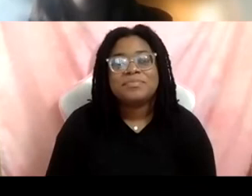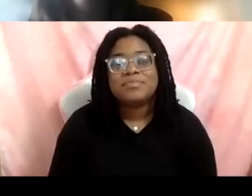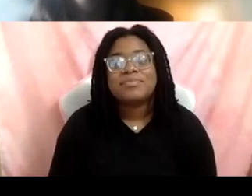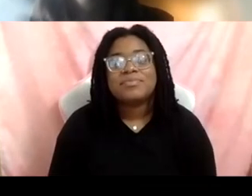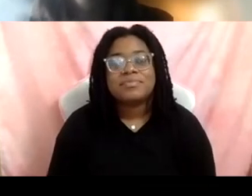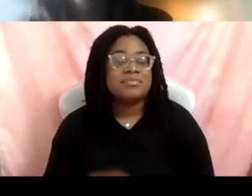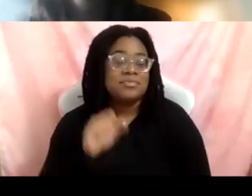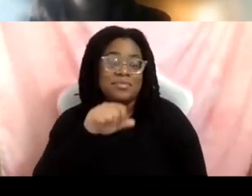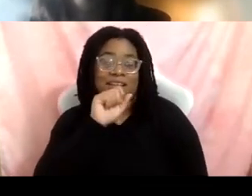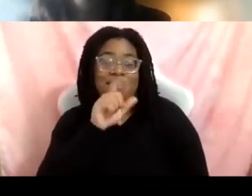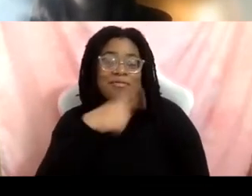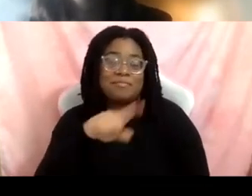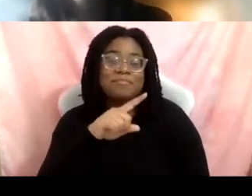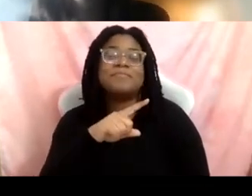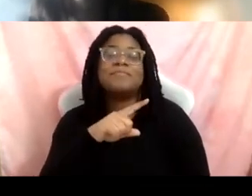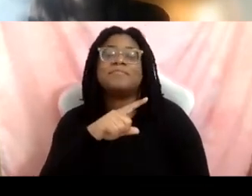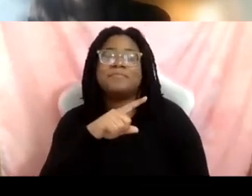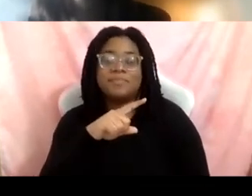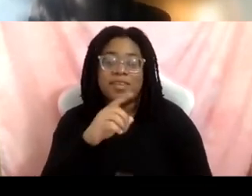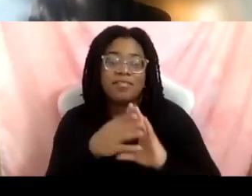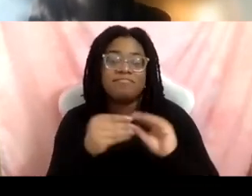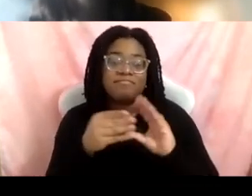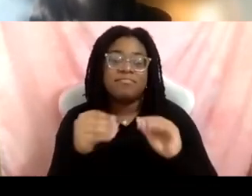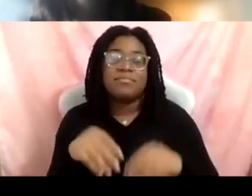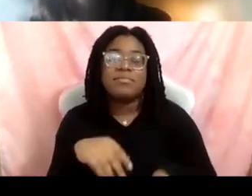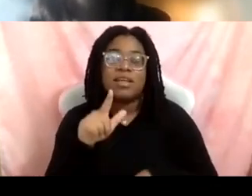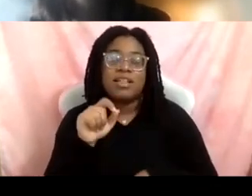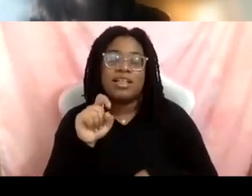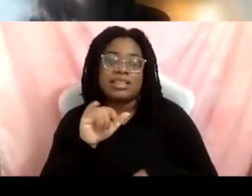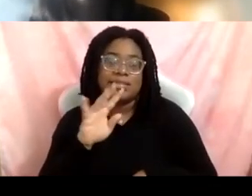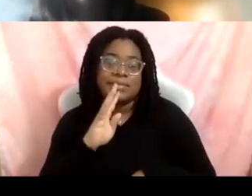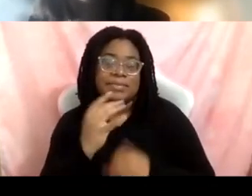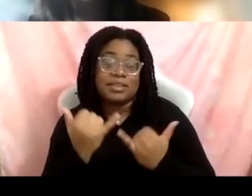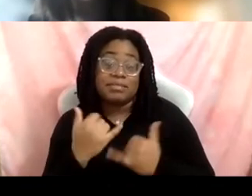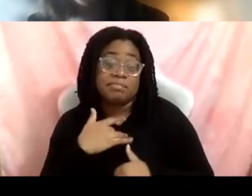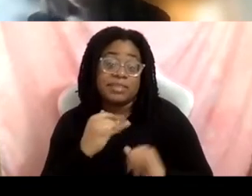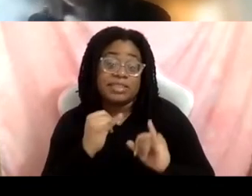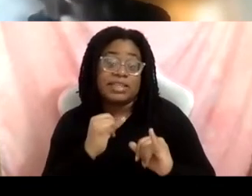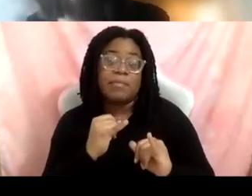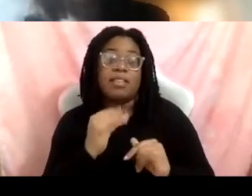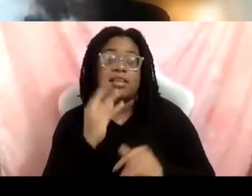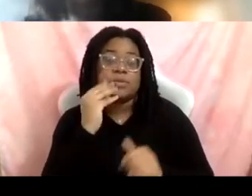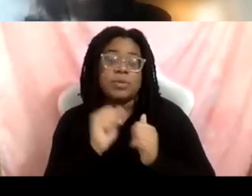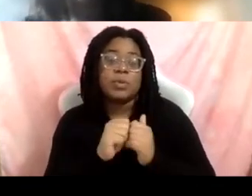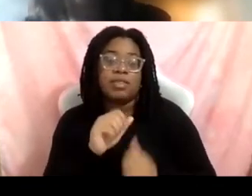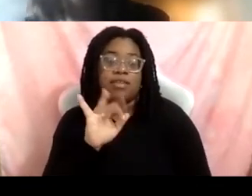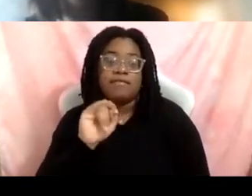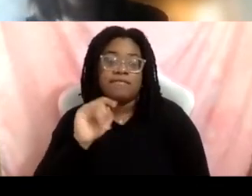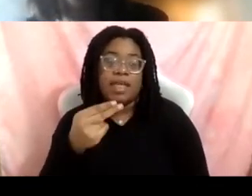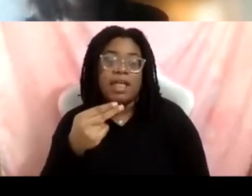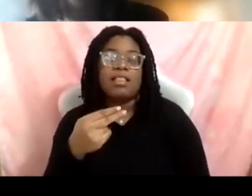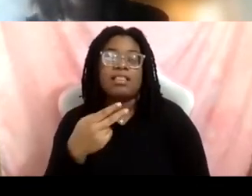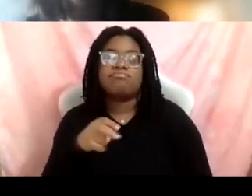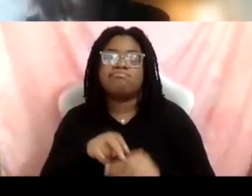Yeah, I love all of that advice. And I had a very similar experience to Faith of, you know, I was sort of sitting on these stories, but like didn't feel